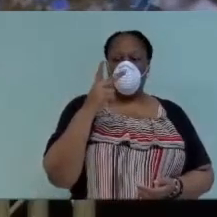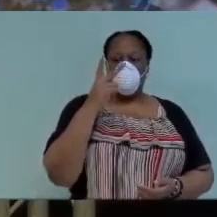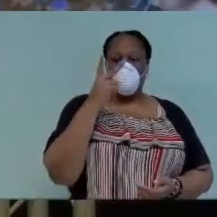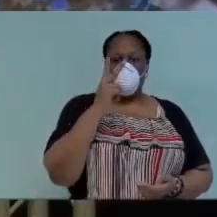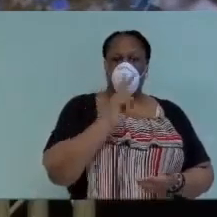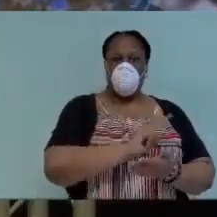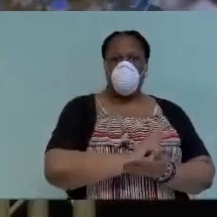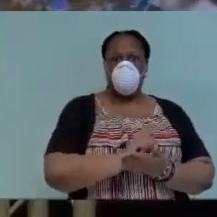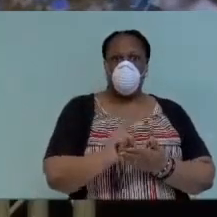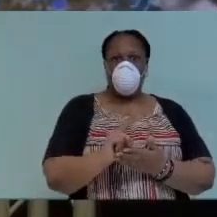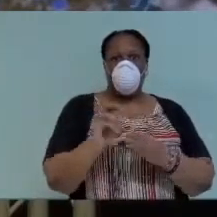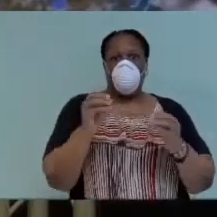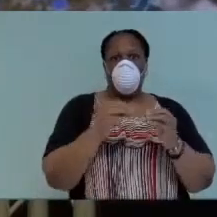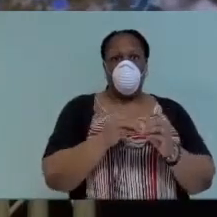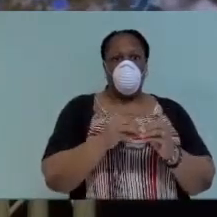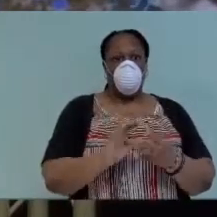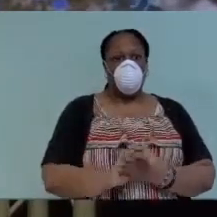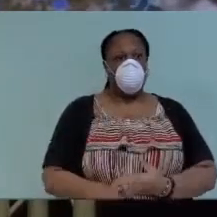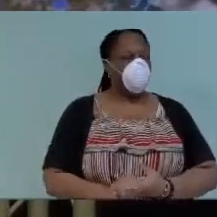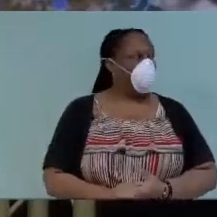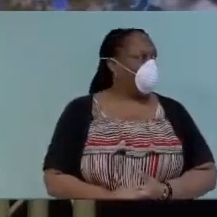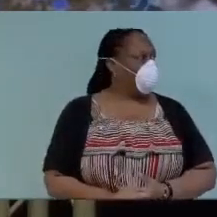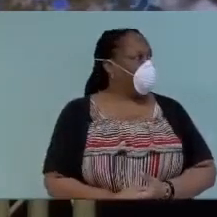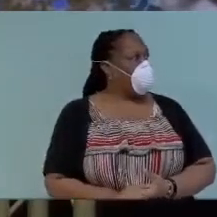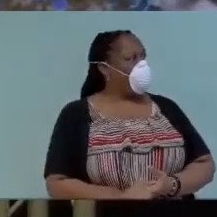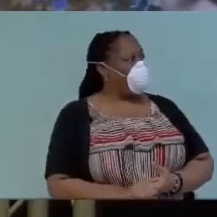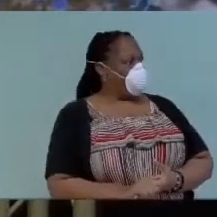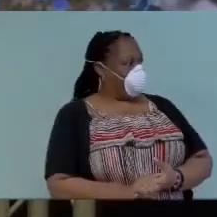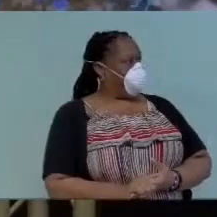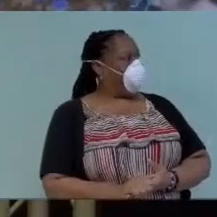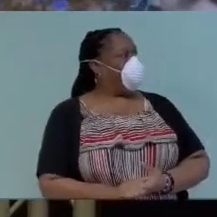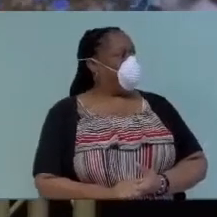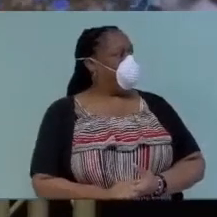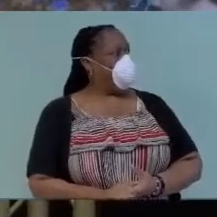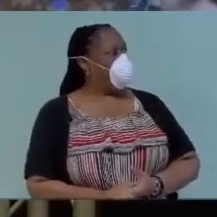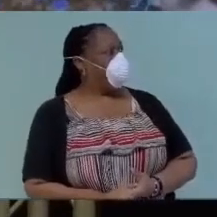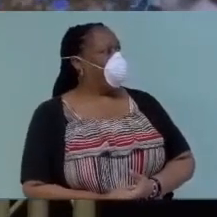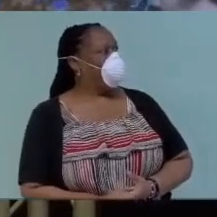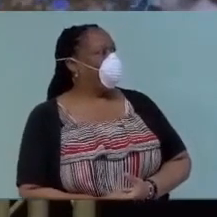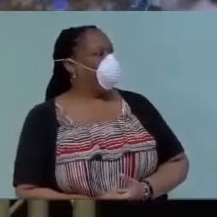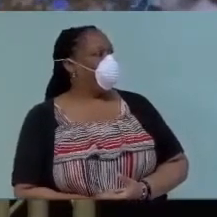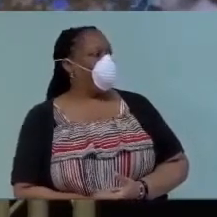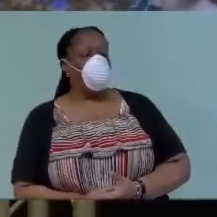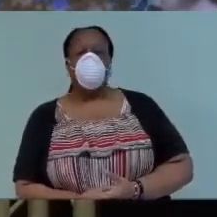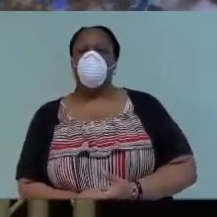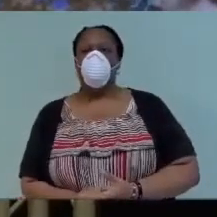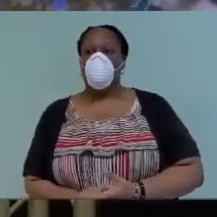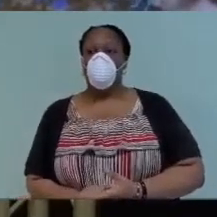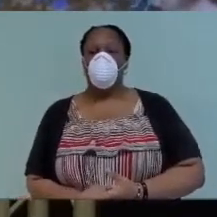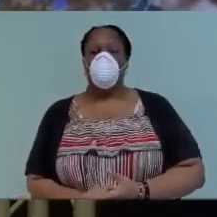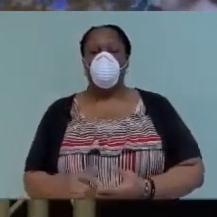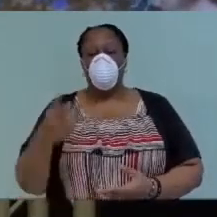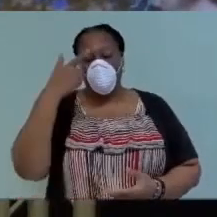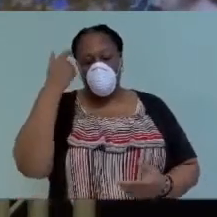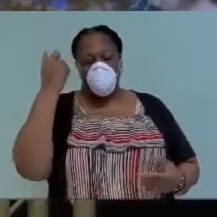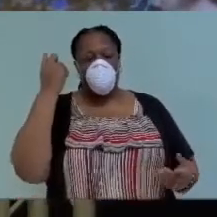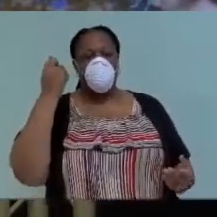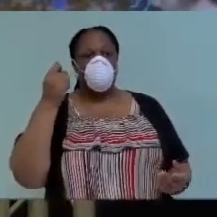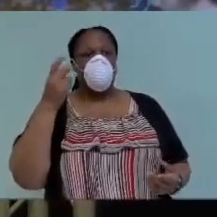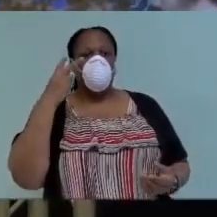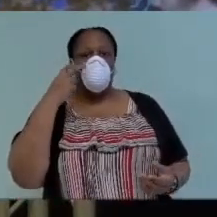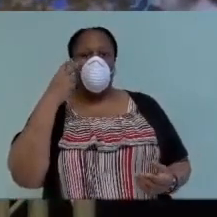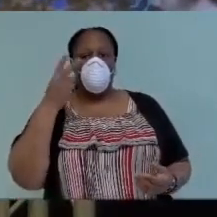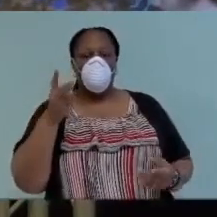that we are using here is, 1, persons will be observed for a 14-day period after they are